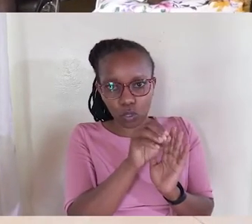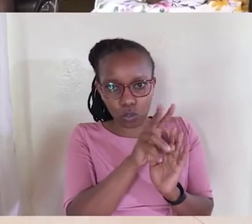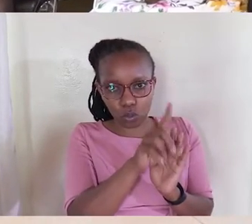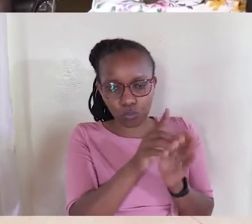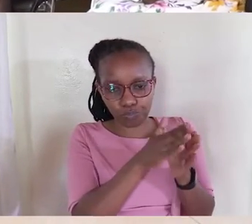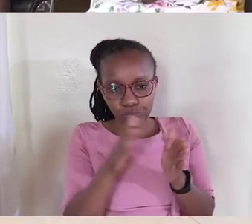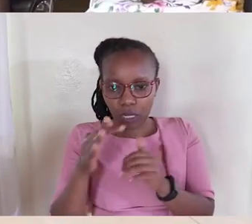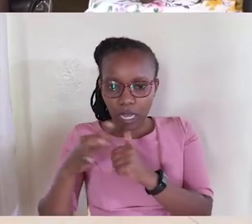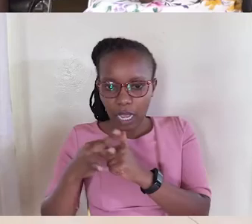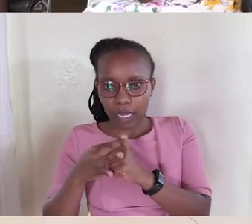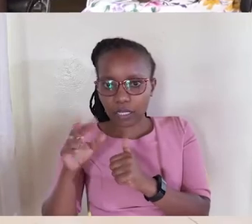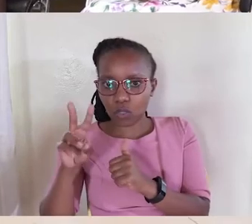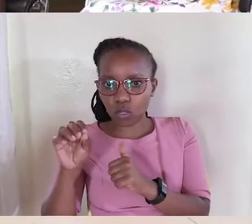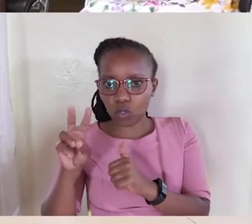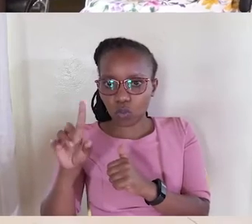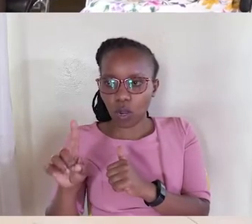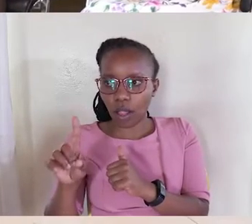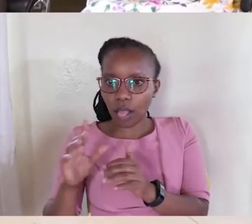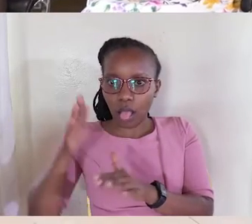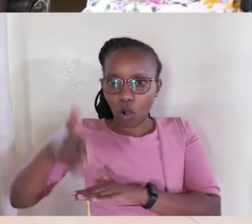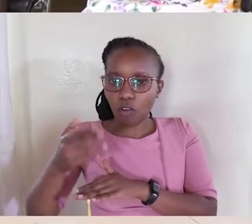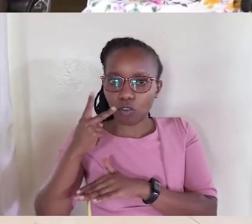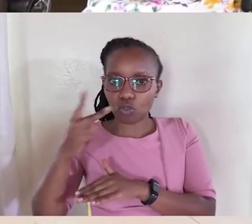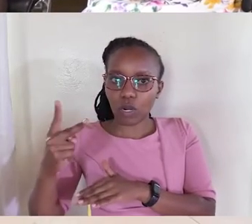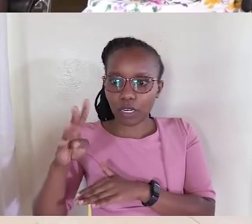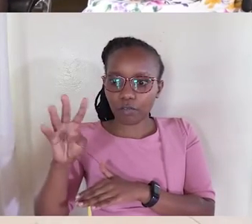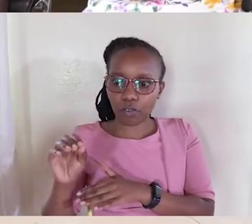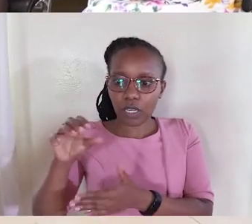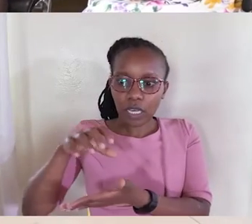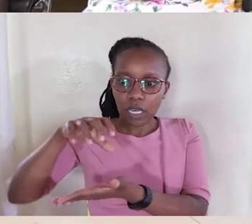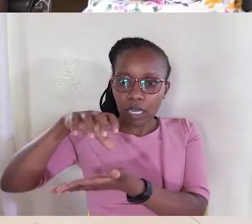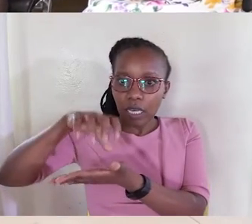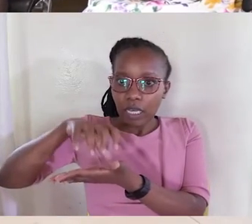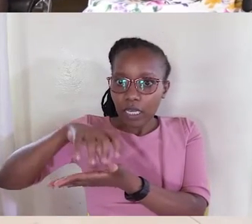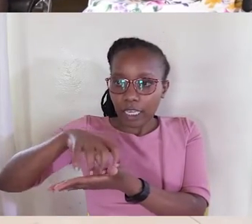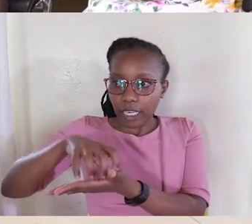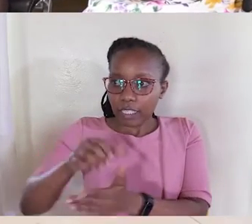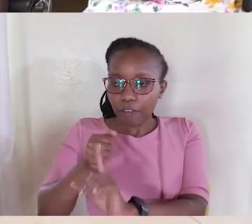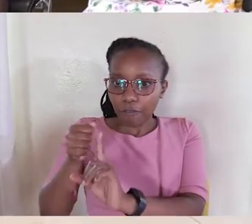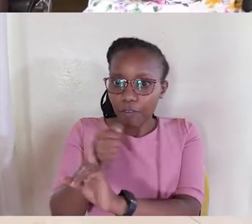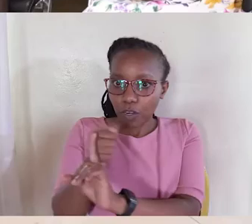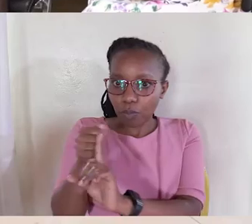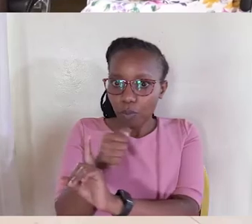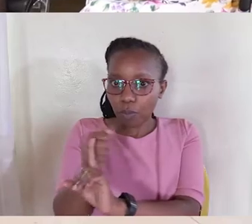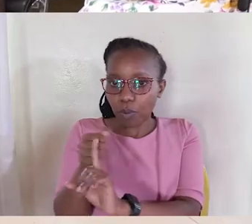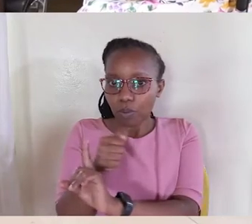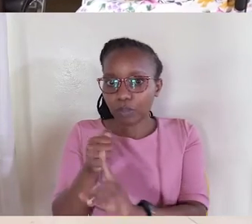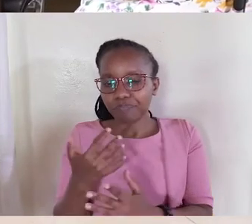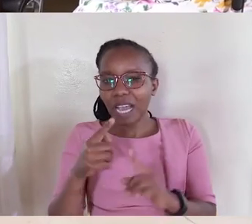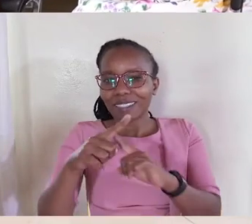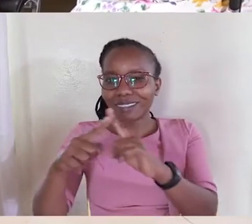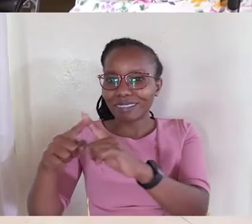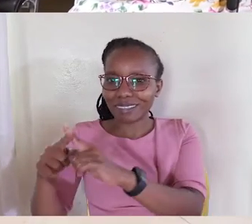March 2021 and August 2021, over 240 cases of torture, ill treatment, and even extrajudicial